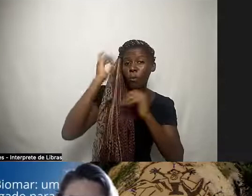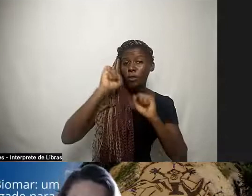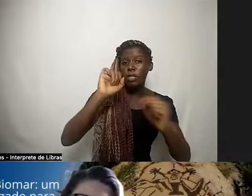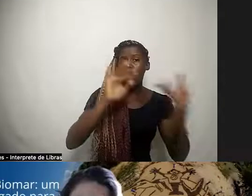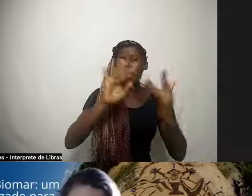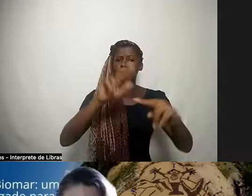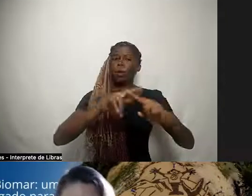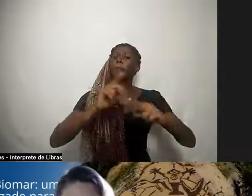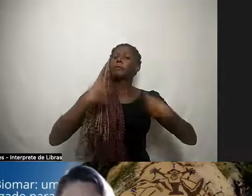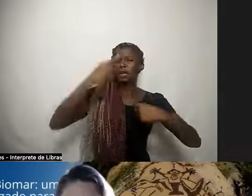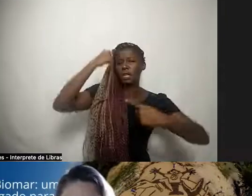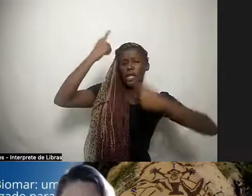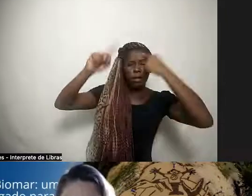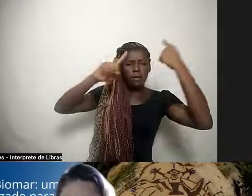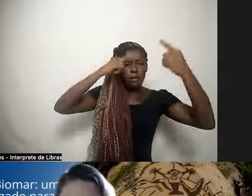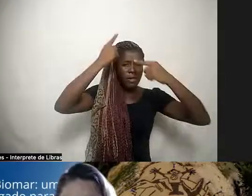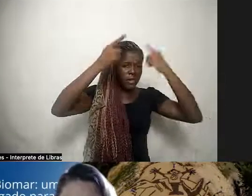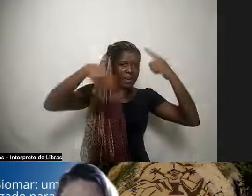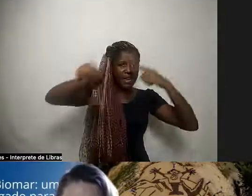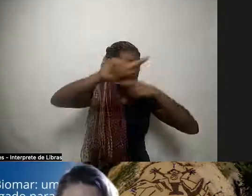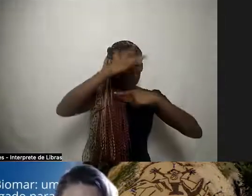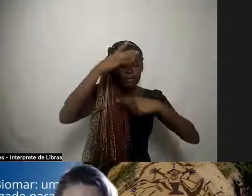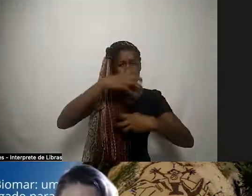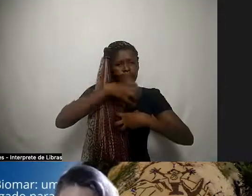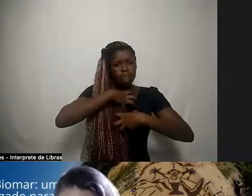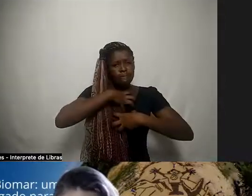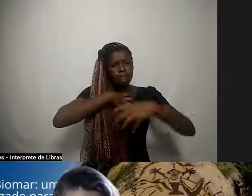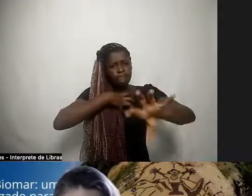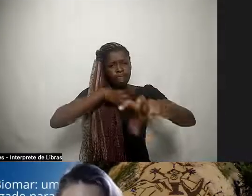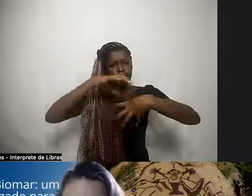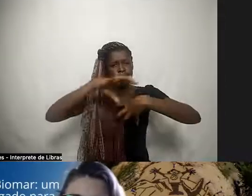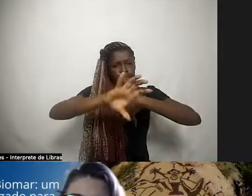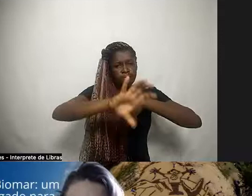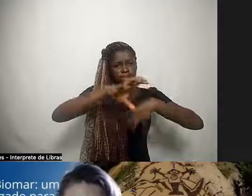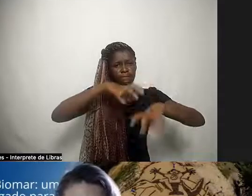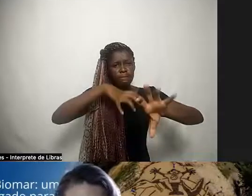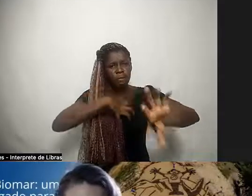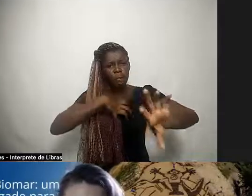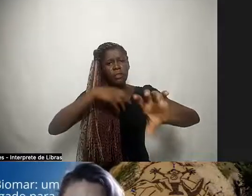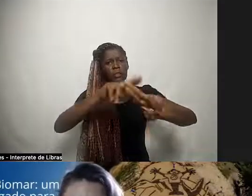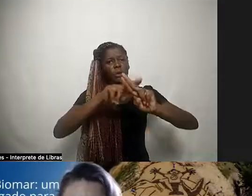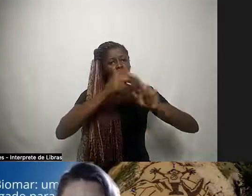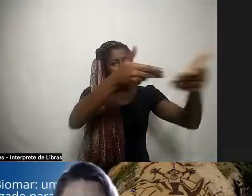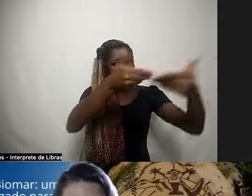We have to use our creativity to sensibilize people, where